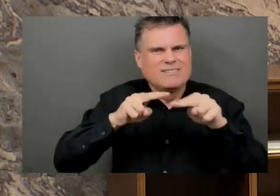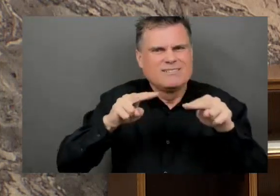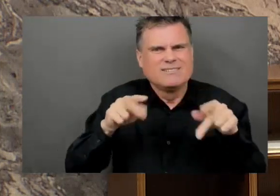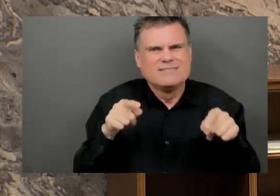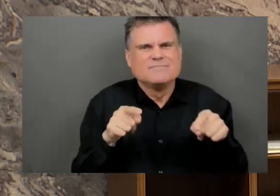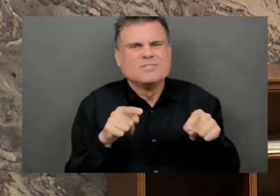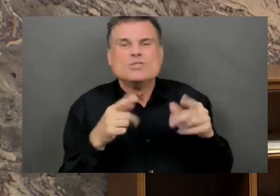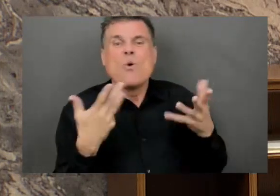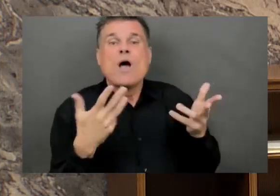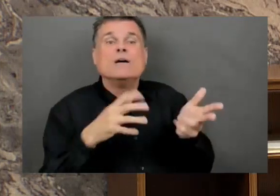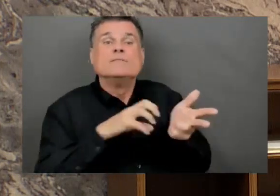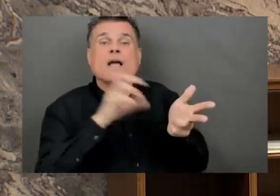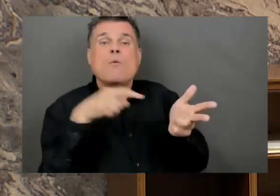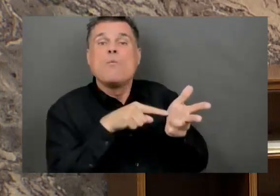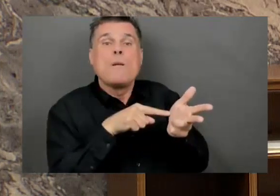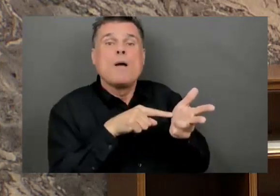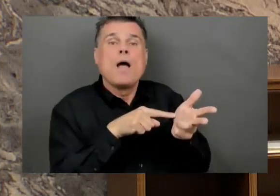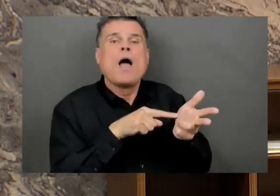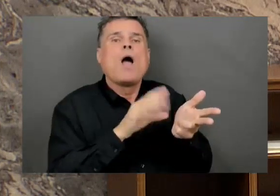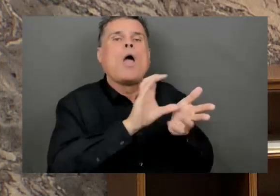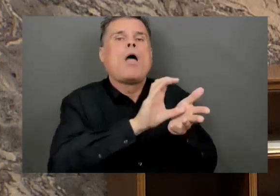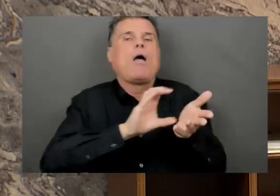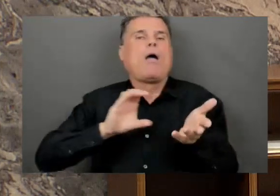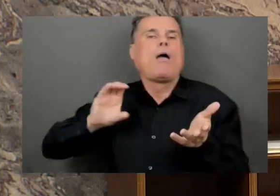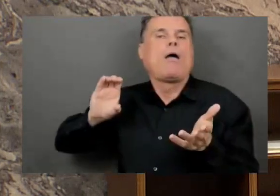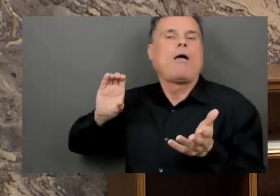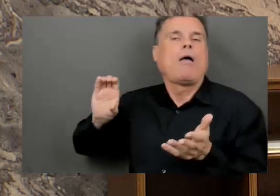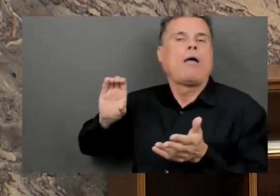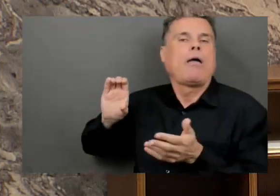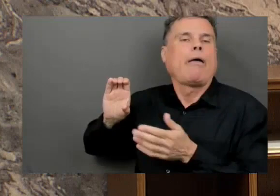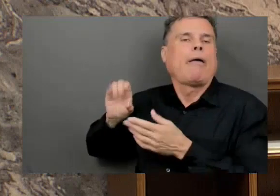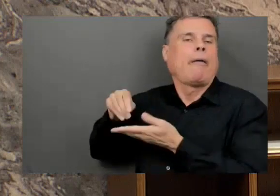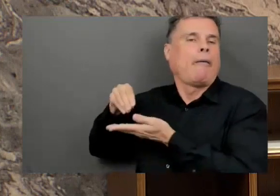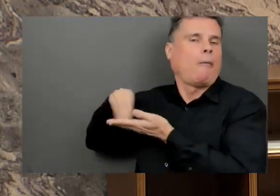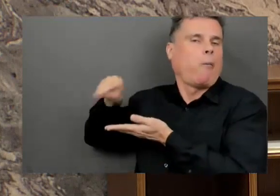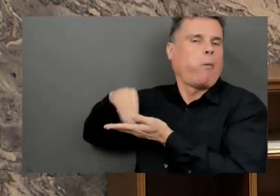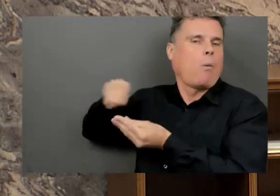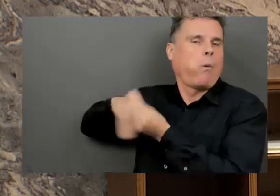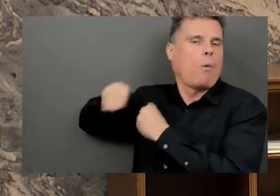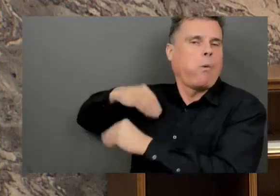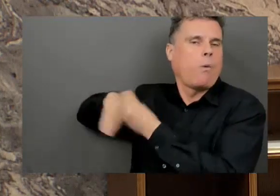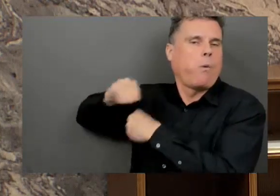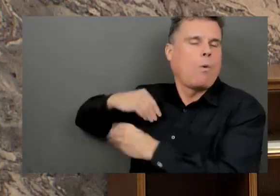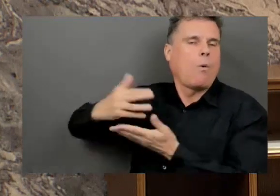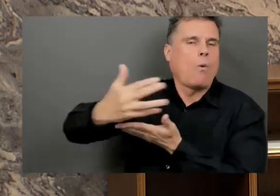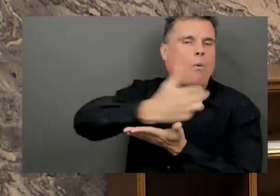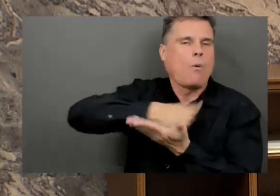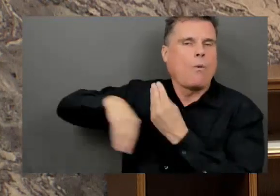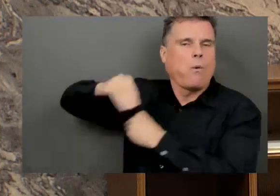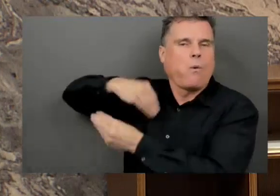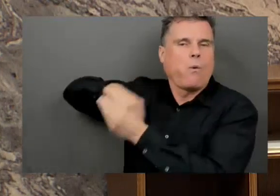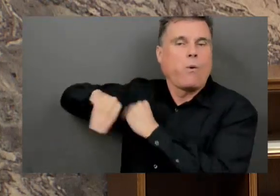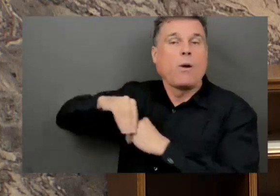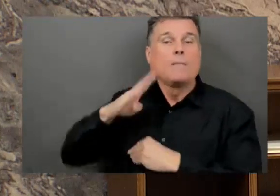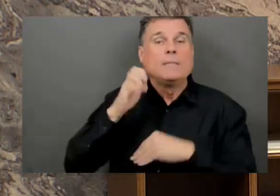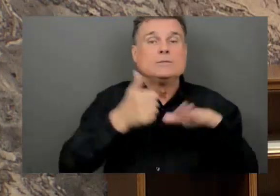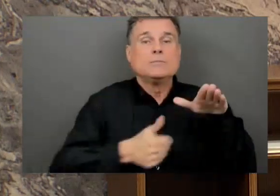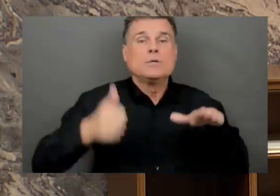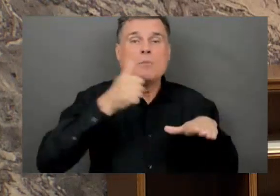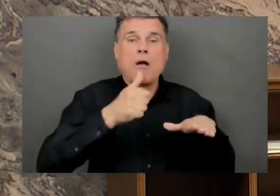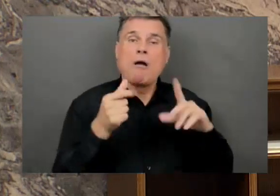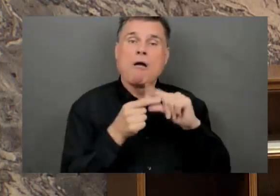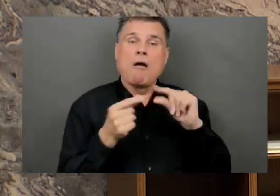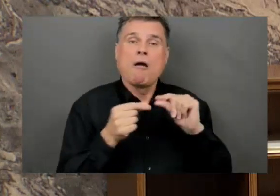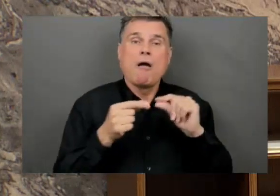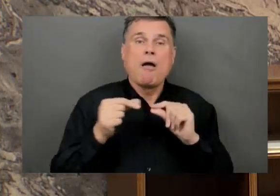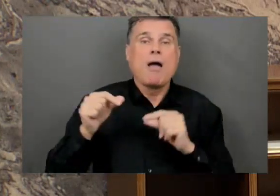and I quote, "We have strict agreements with MMP," end quote. So my straightforward question to the Premier is